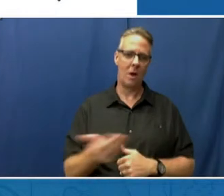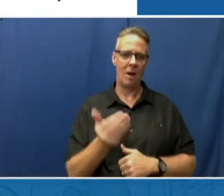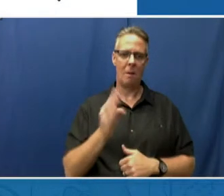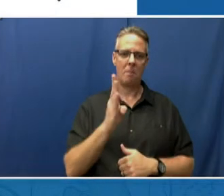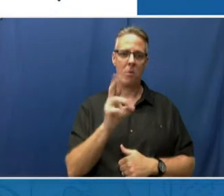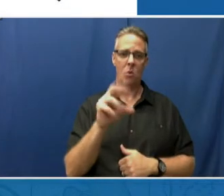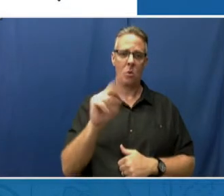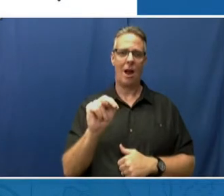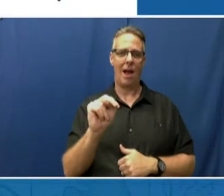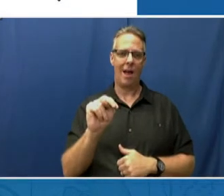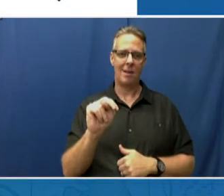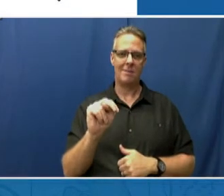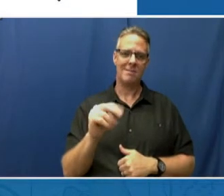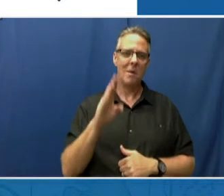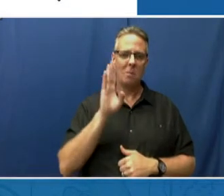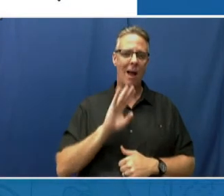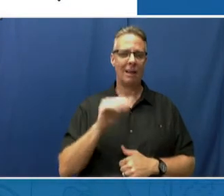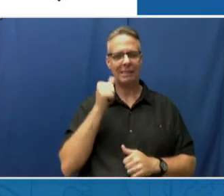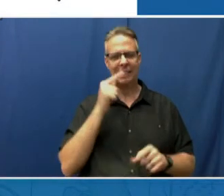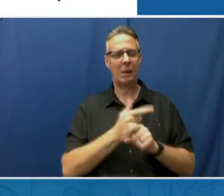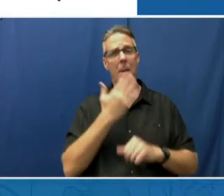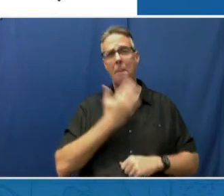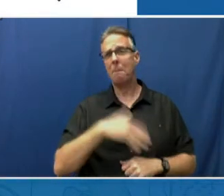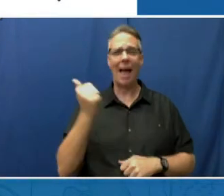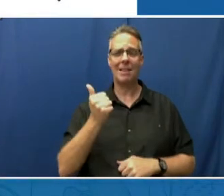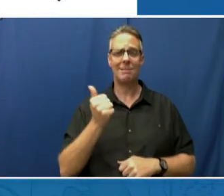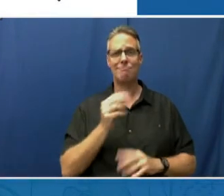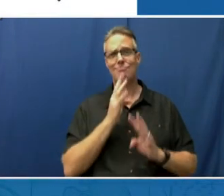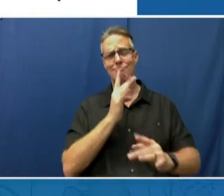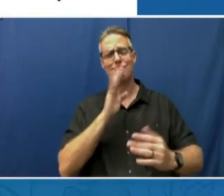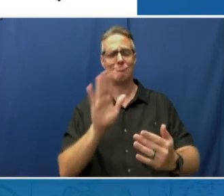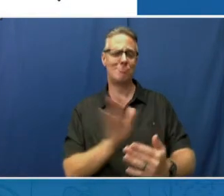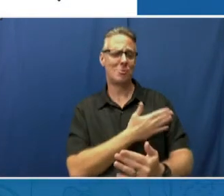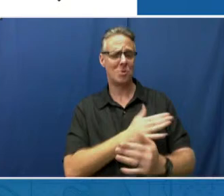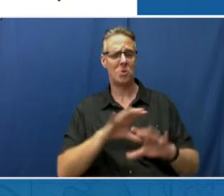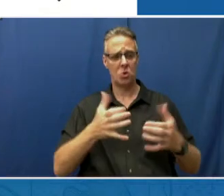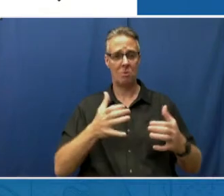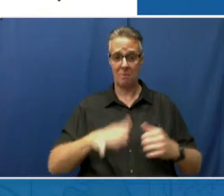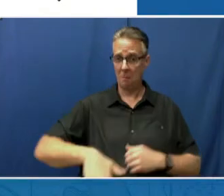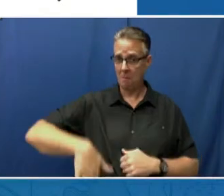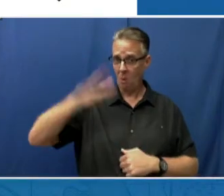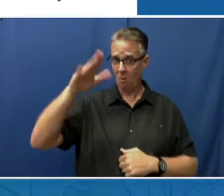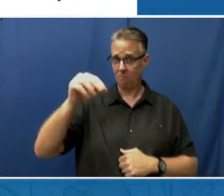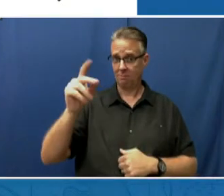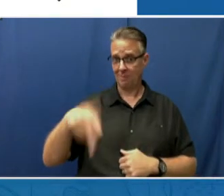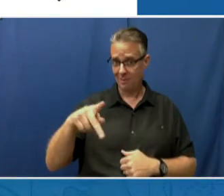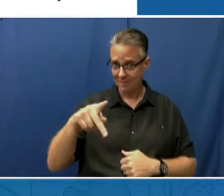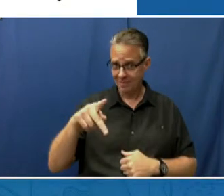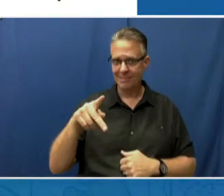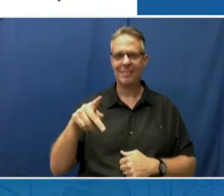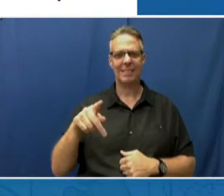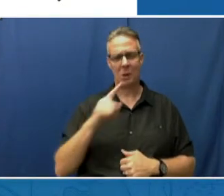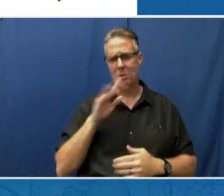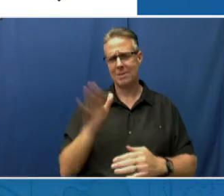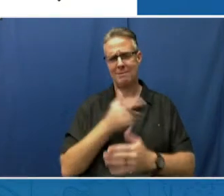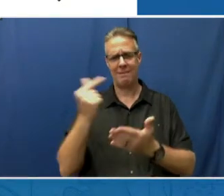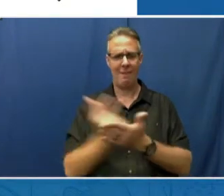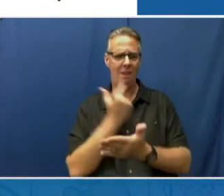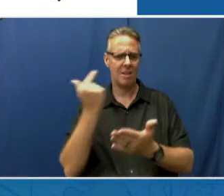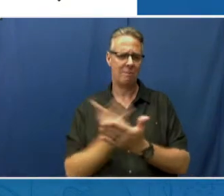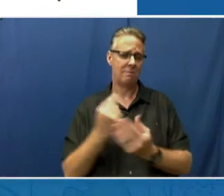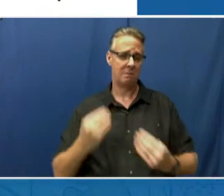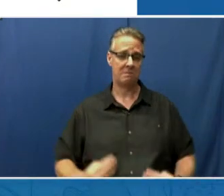are considered one of the best vocal groups to come out of Portland. You know, they are born and raised in the city of Portland and have been singing gospel and